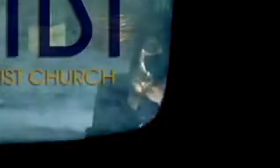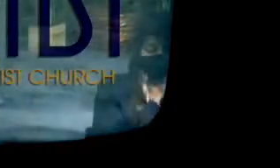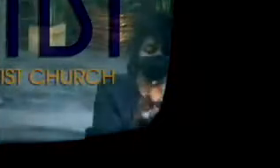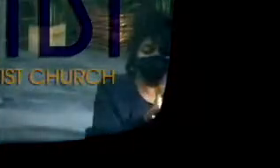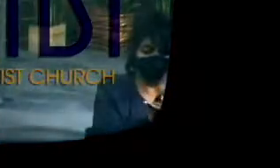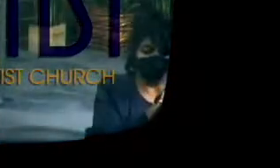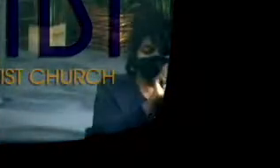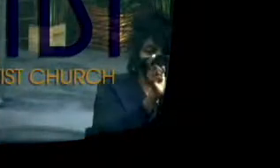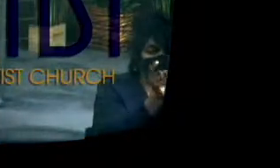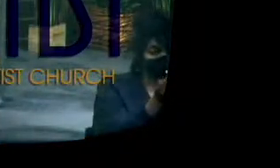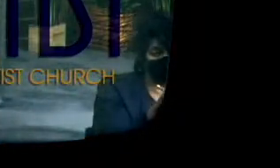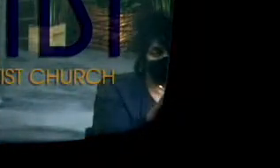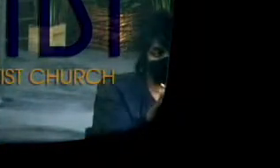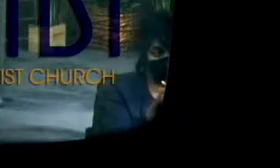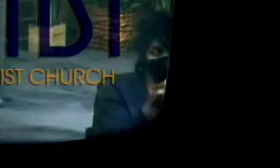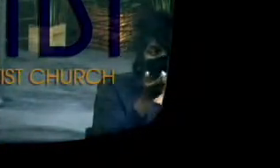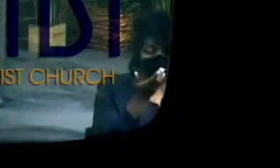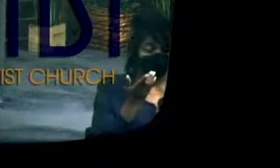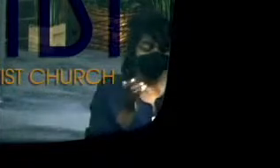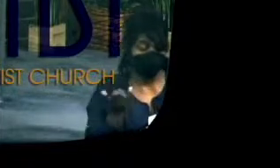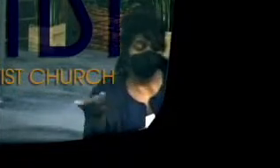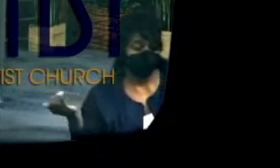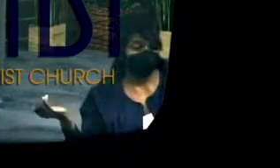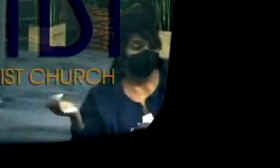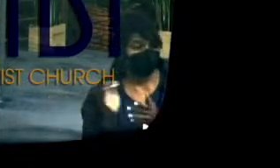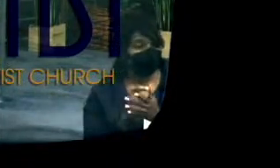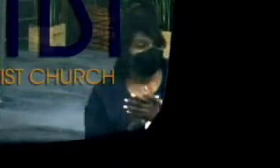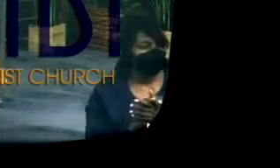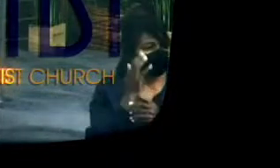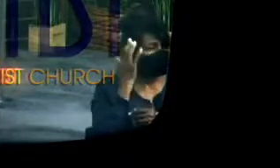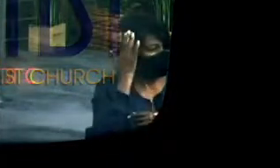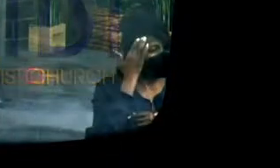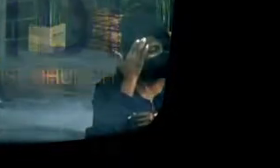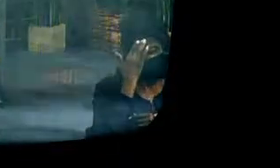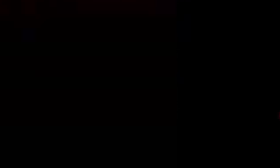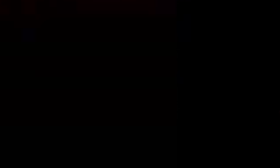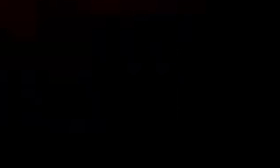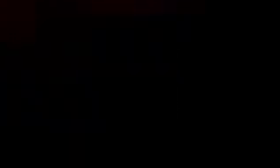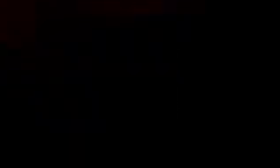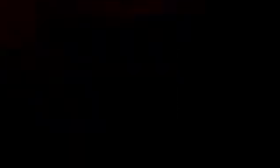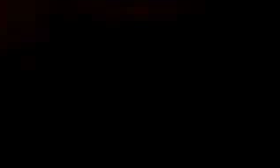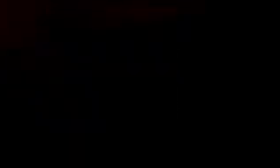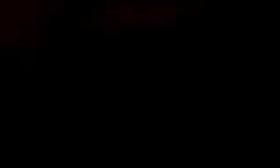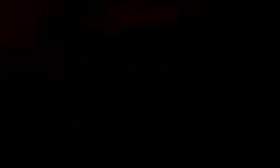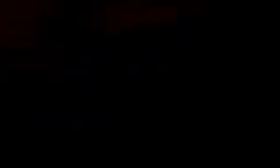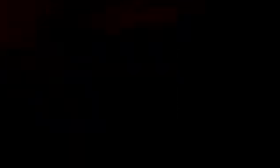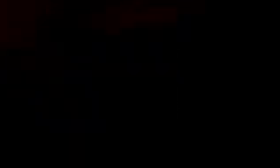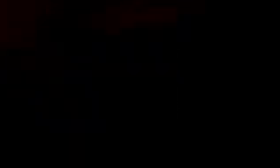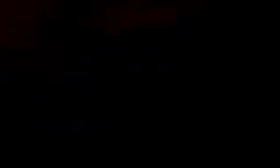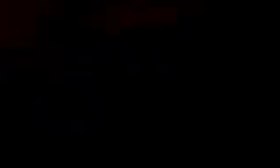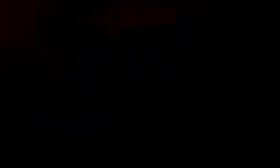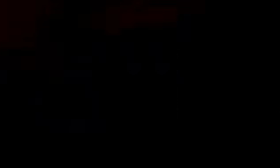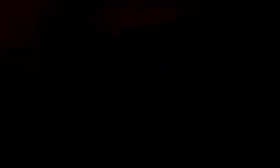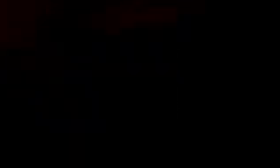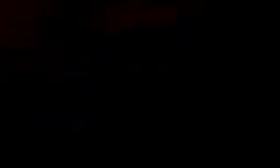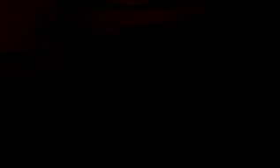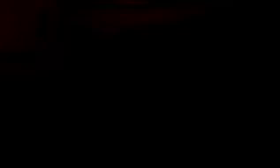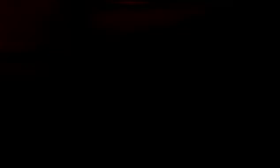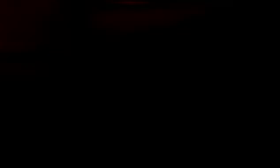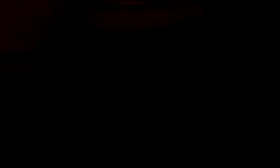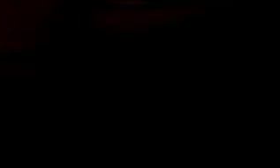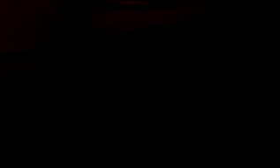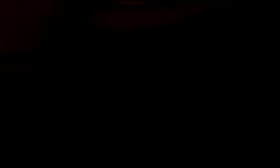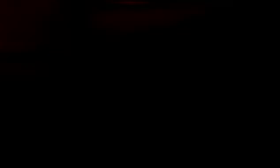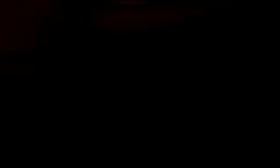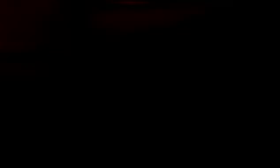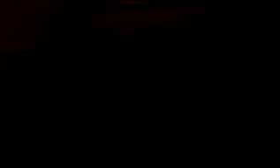Because you only need to battle the devil one time to realize that this is not a joke. Parabellum. We are